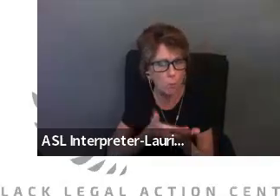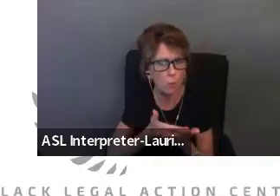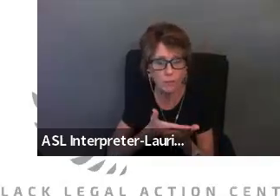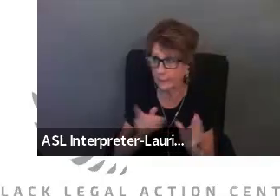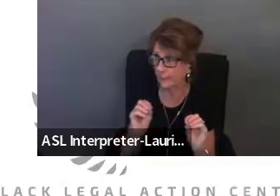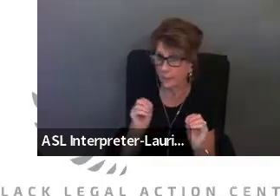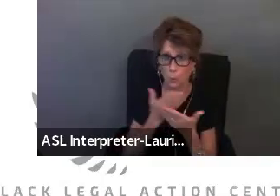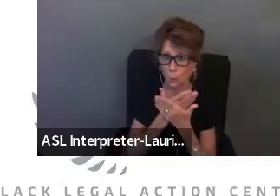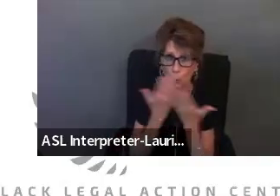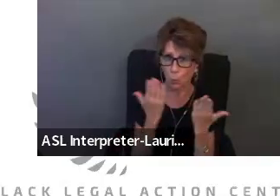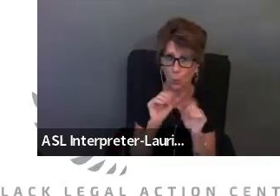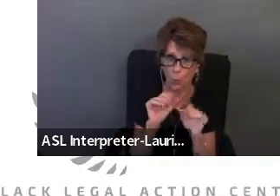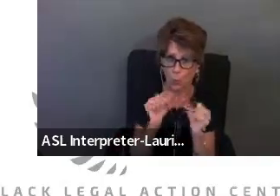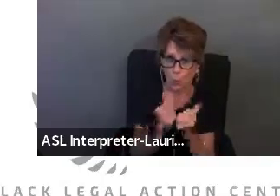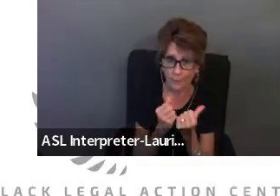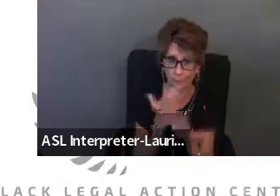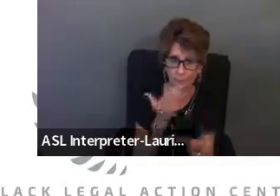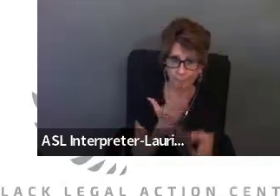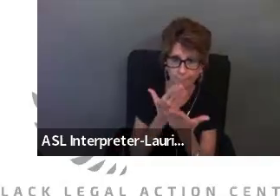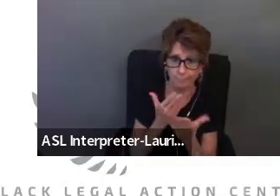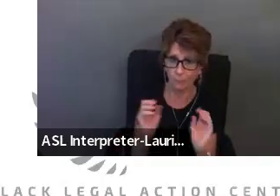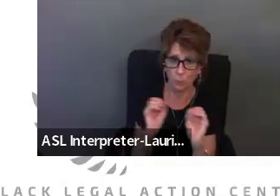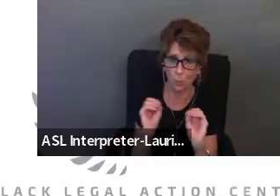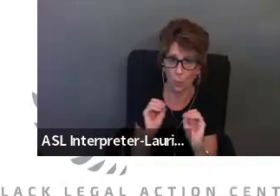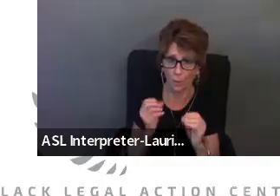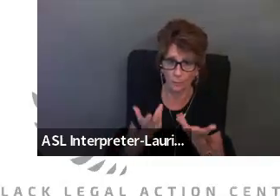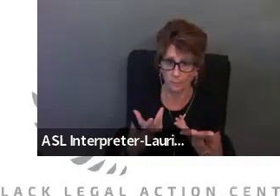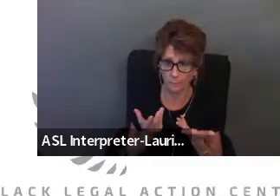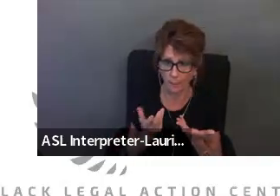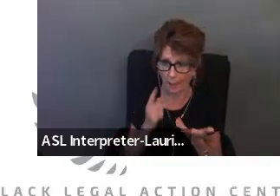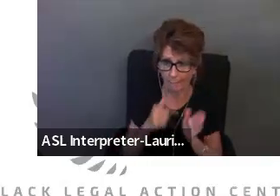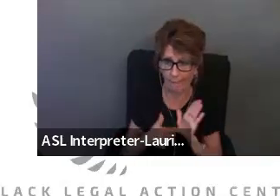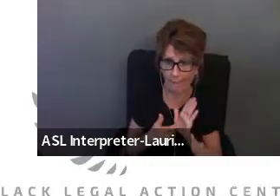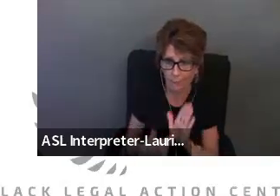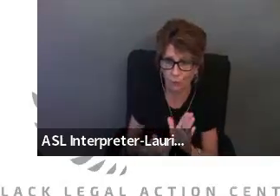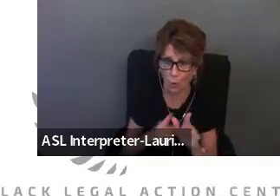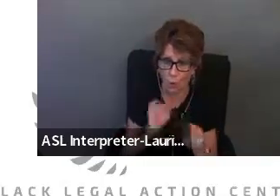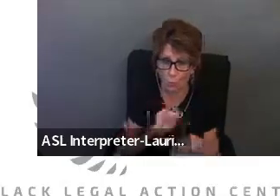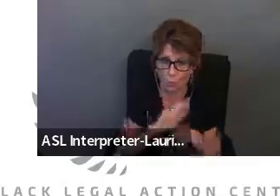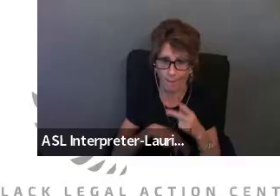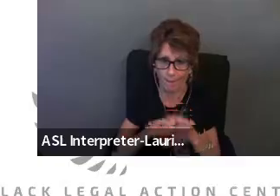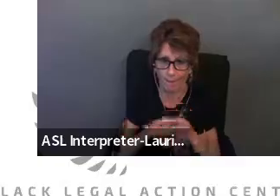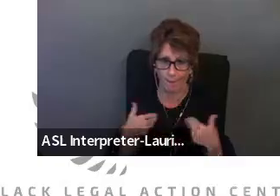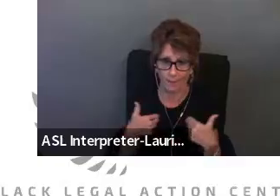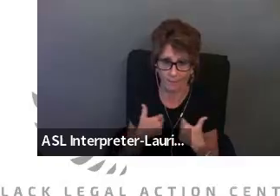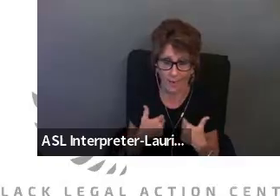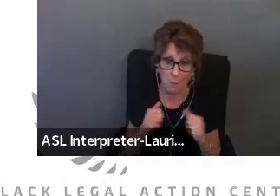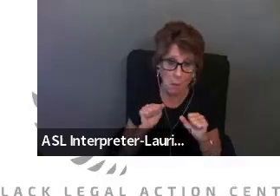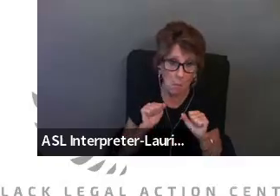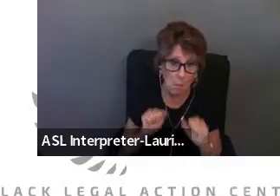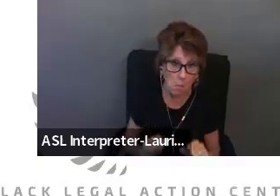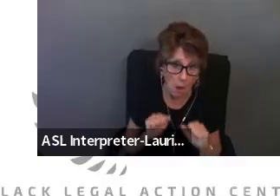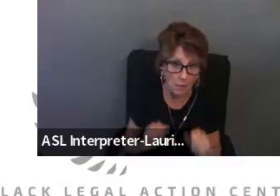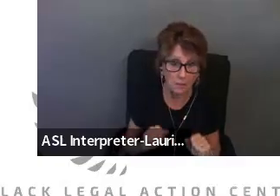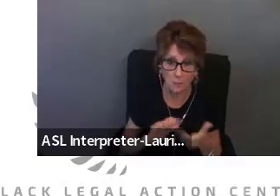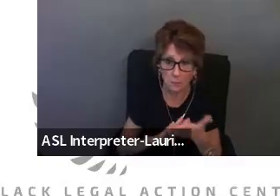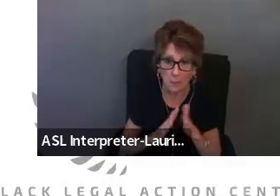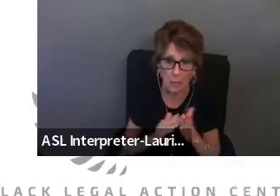or certification that this animal will not act out at some point and cause harm.